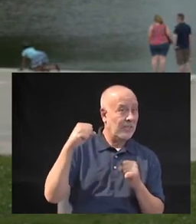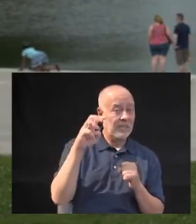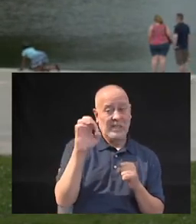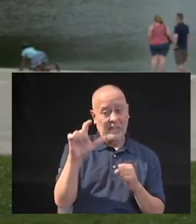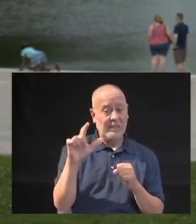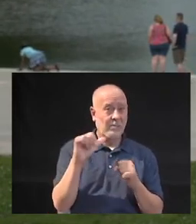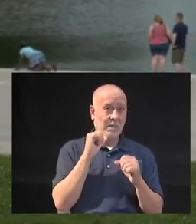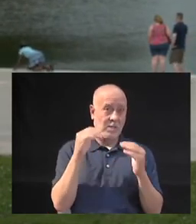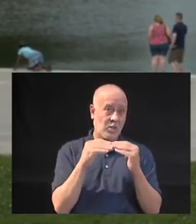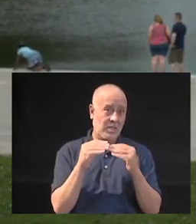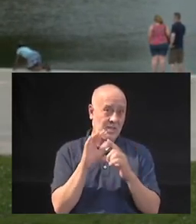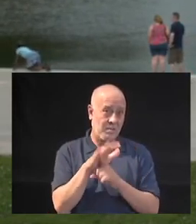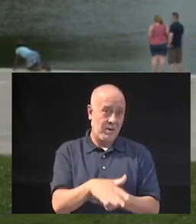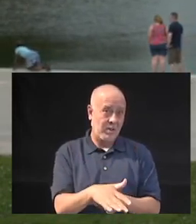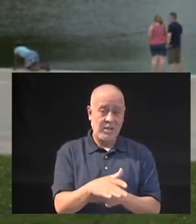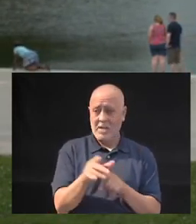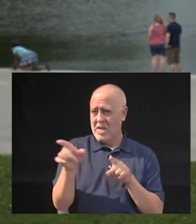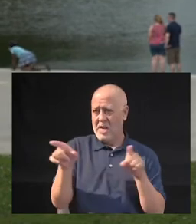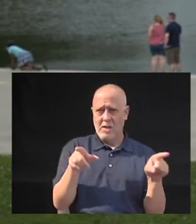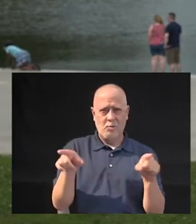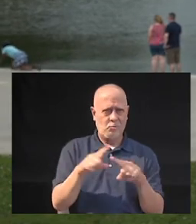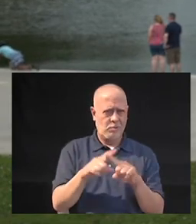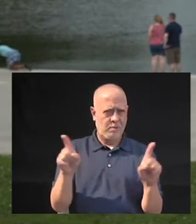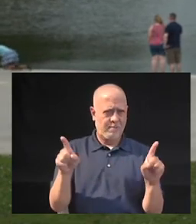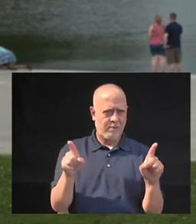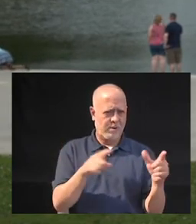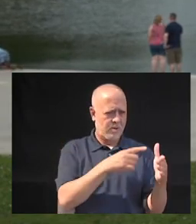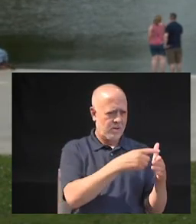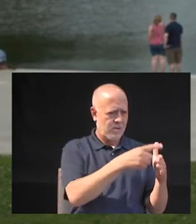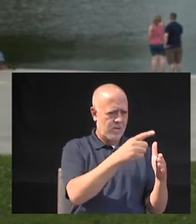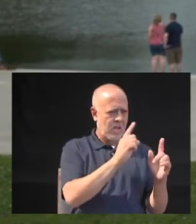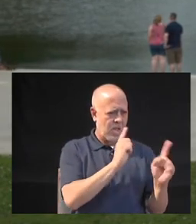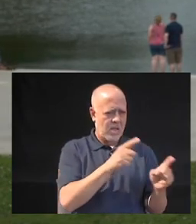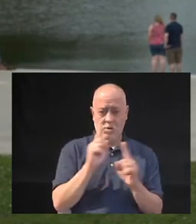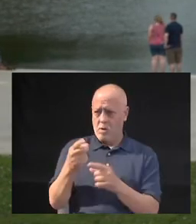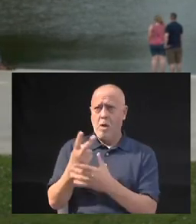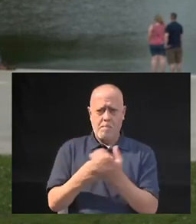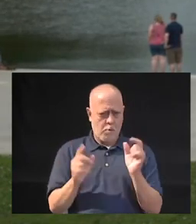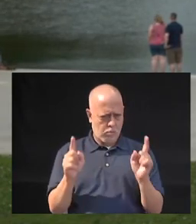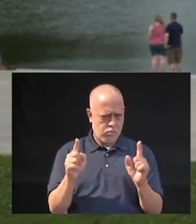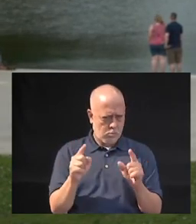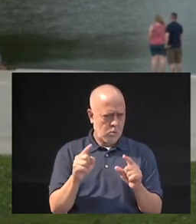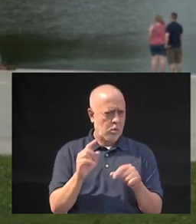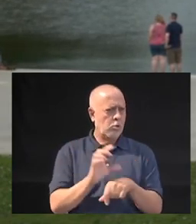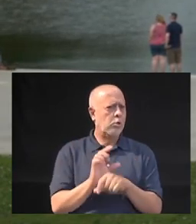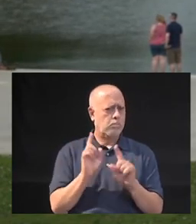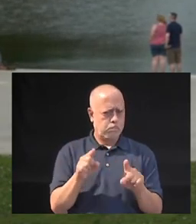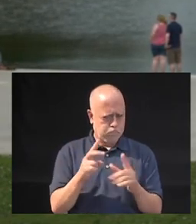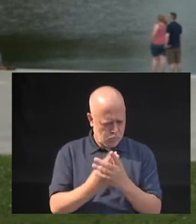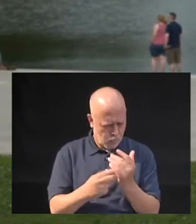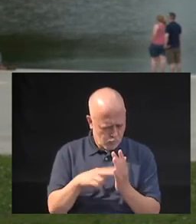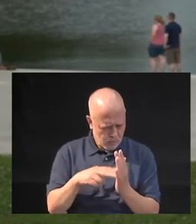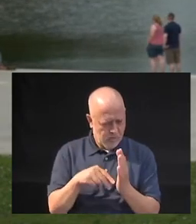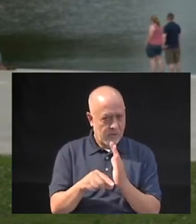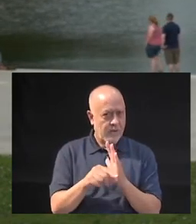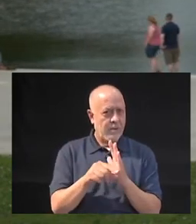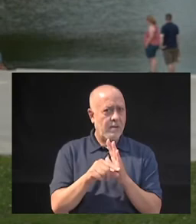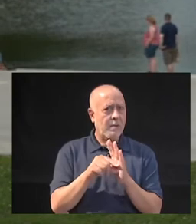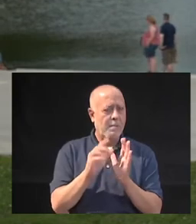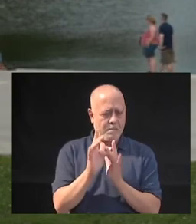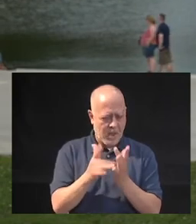oppression, and two radically different conclusions. Both men attend church, both men read the scriptures, but two different